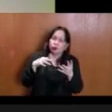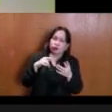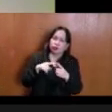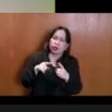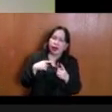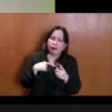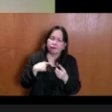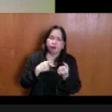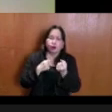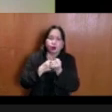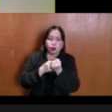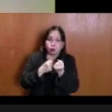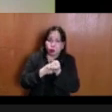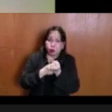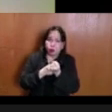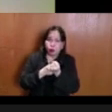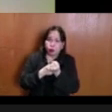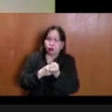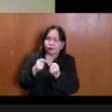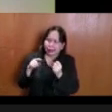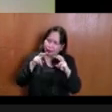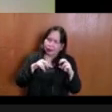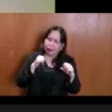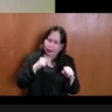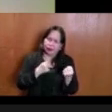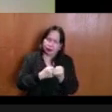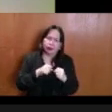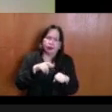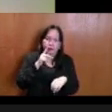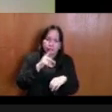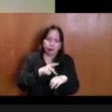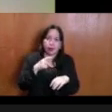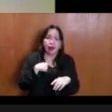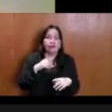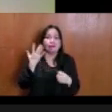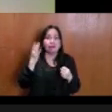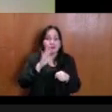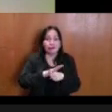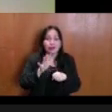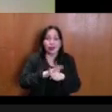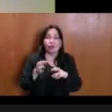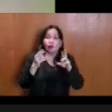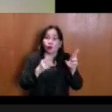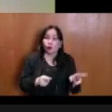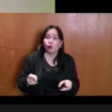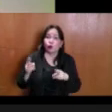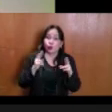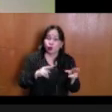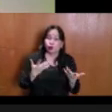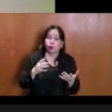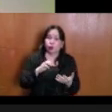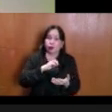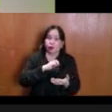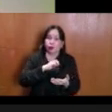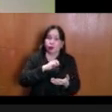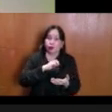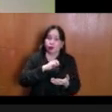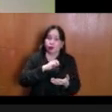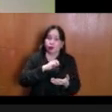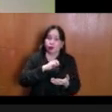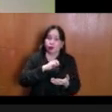only power up the Philippines, because we have more than sufficient offshore wind resources.